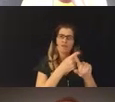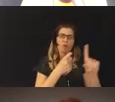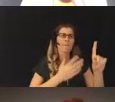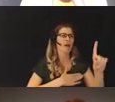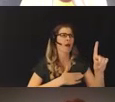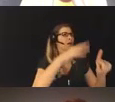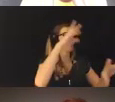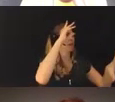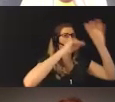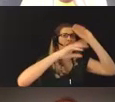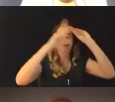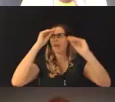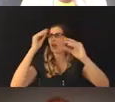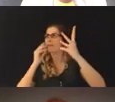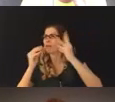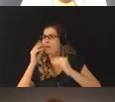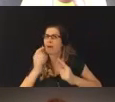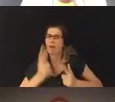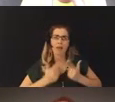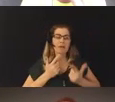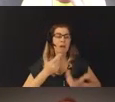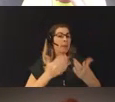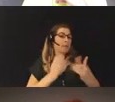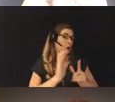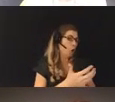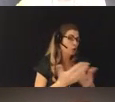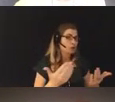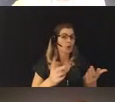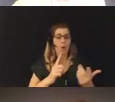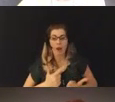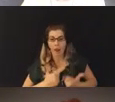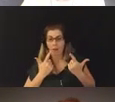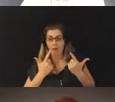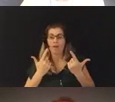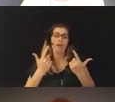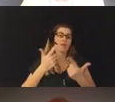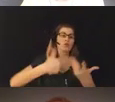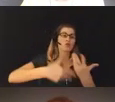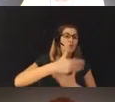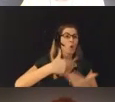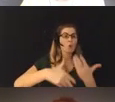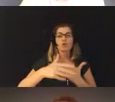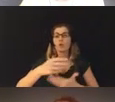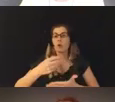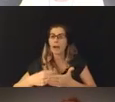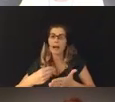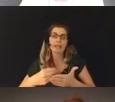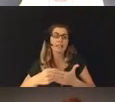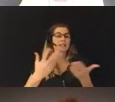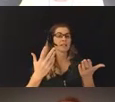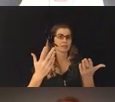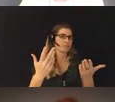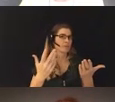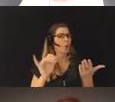from our context, which could include cultural context, geographical, ethnic context, socio-economic context, right, as